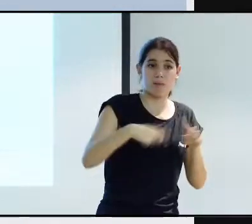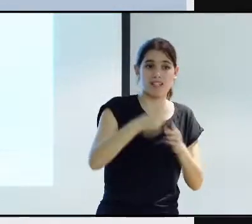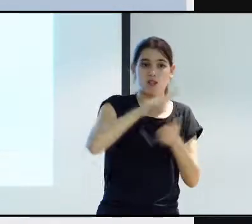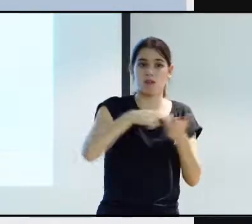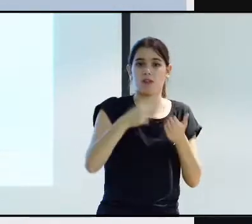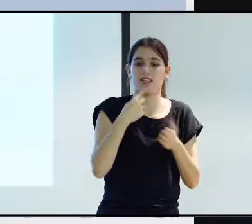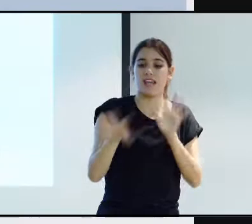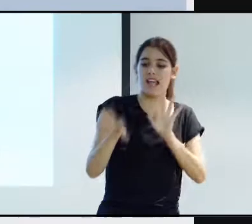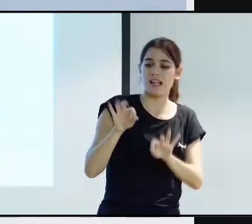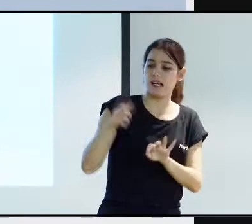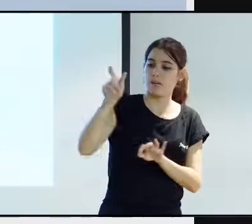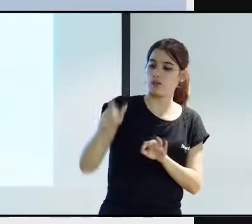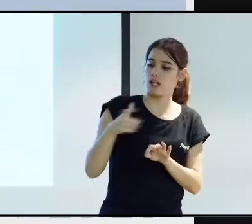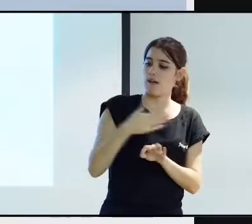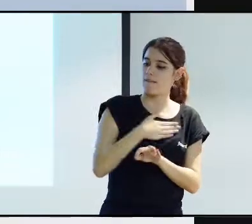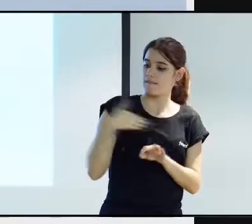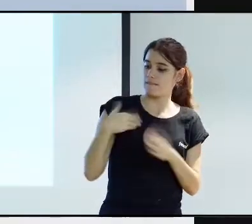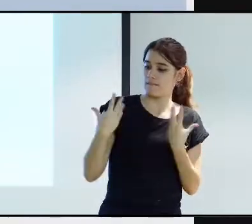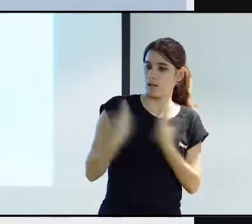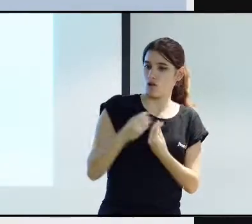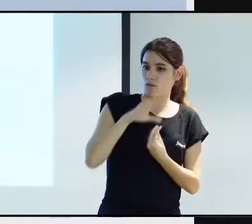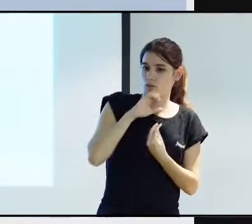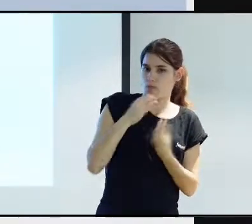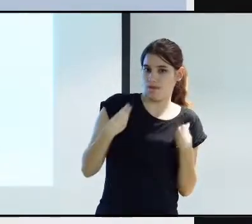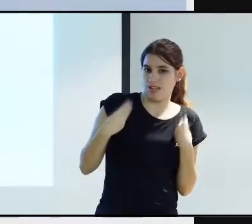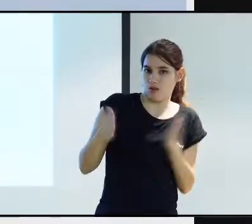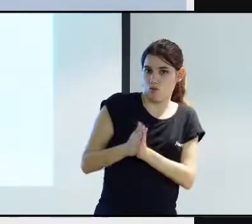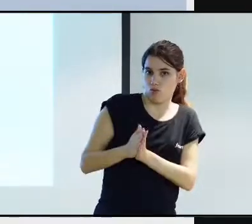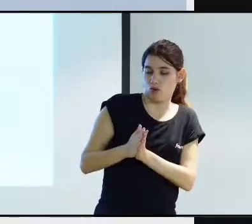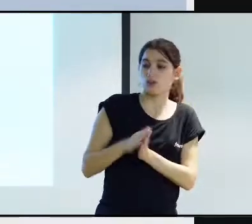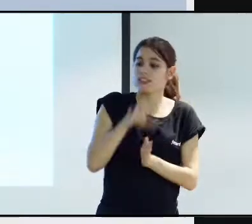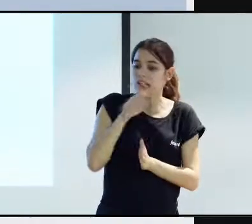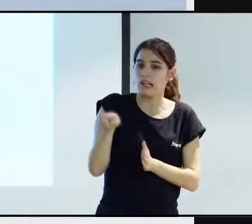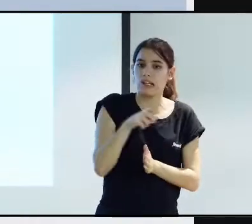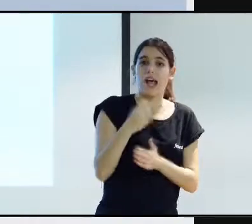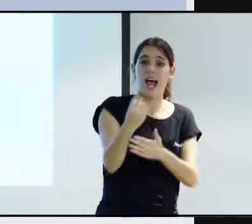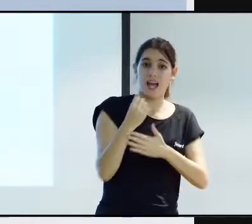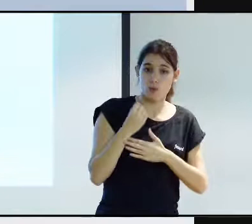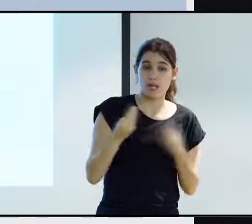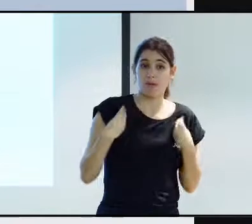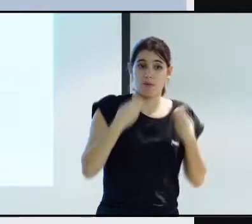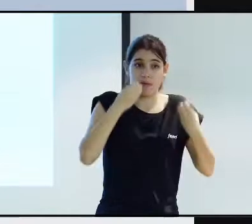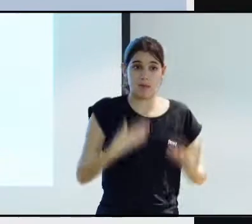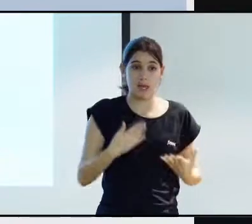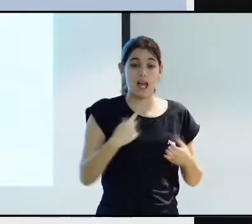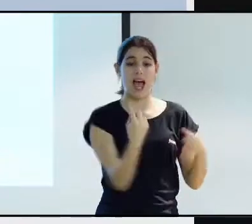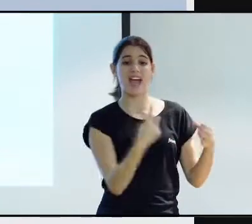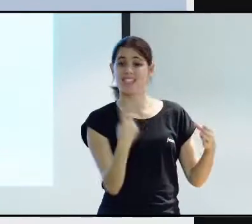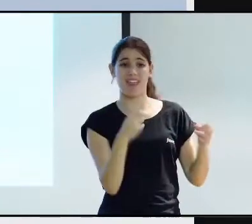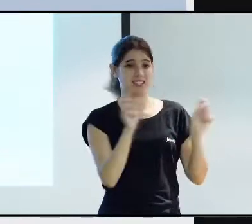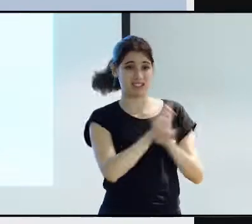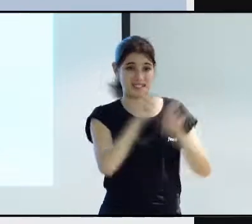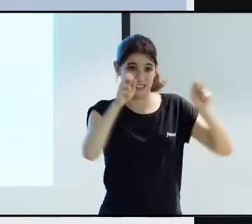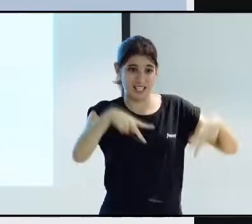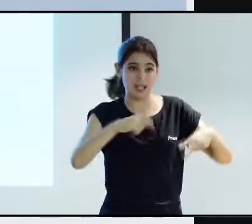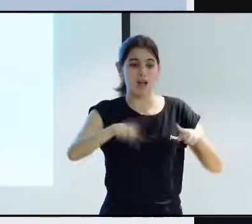life, and the convention guarantees that they can live the people they want to live with, they can decide where they want to live, that they don't have to